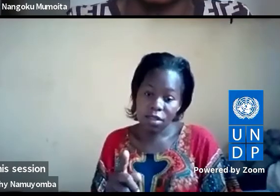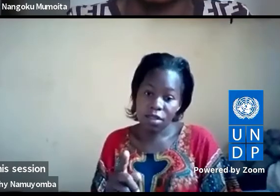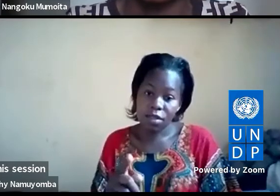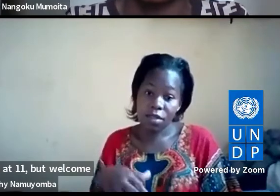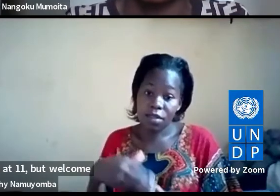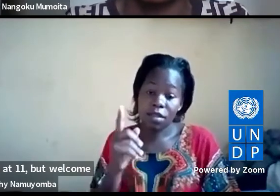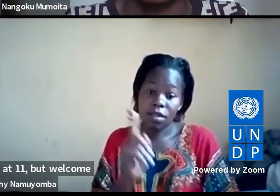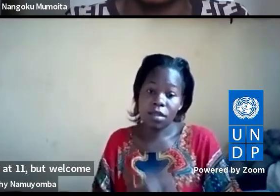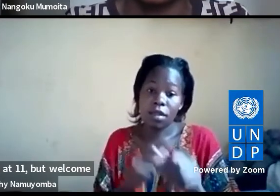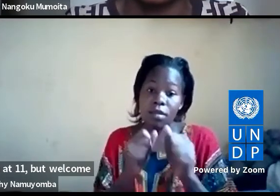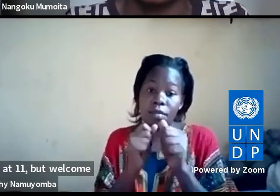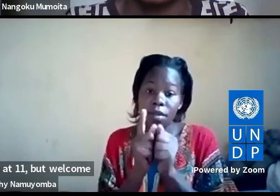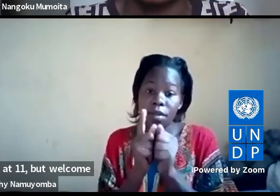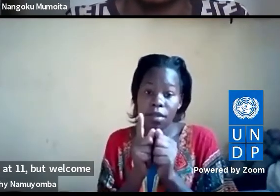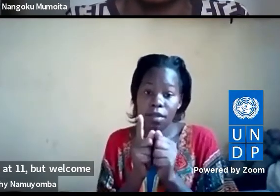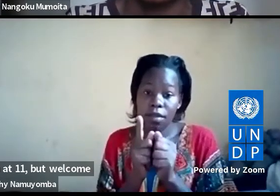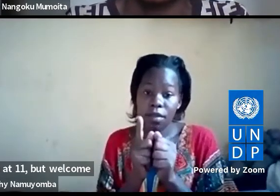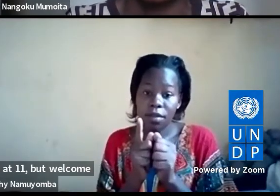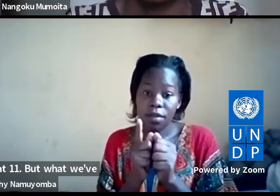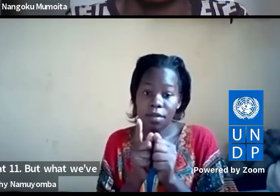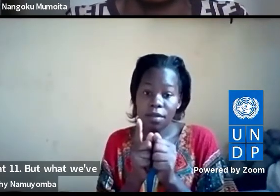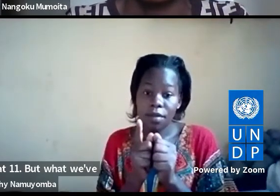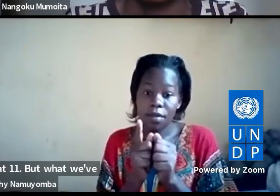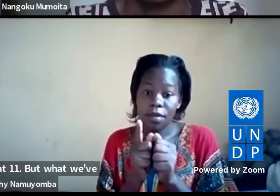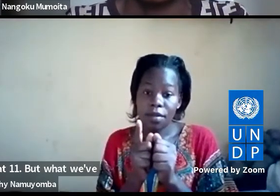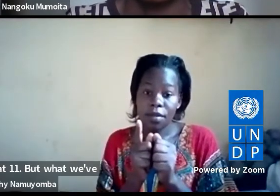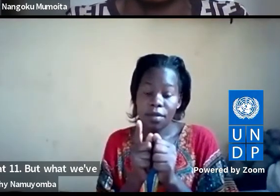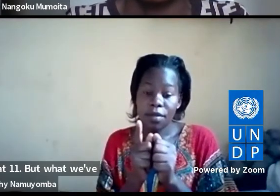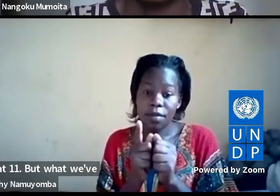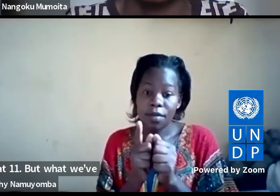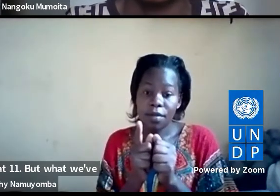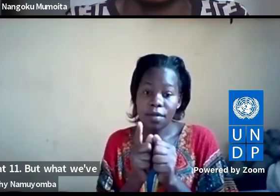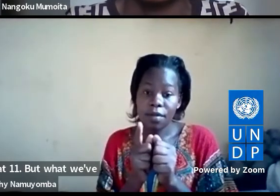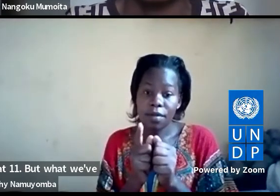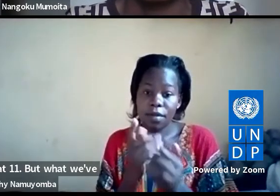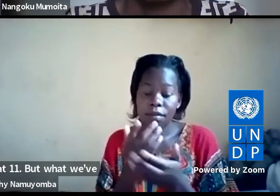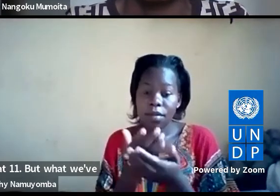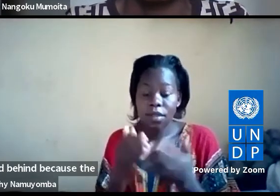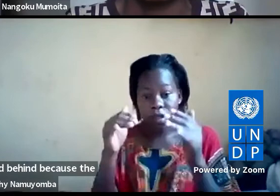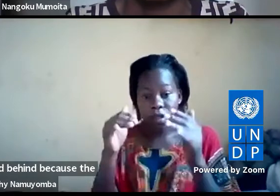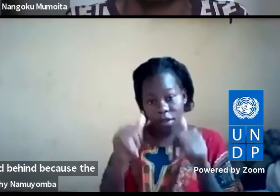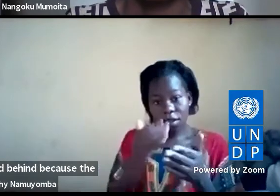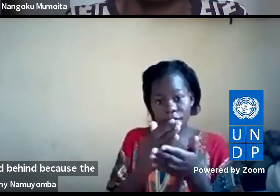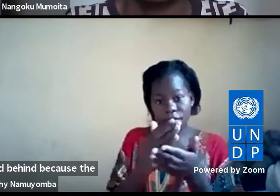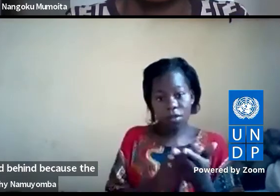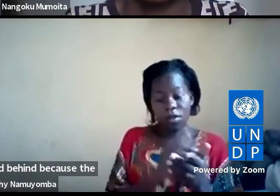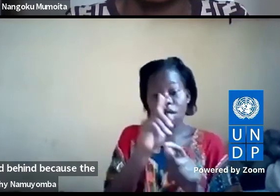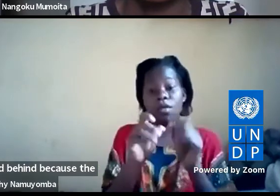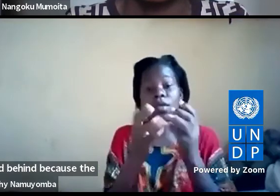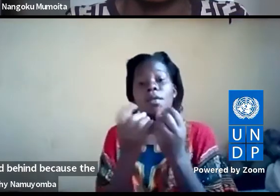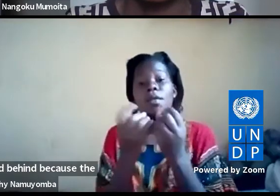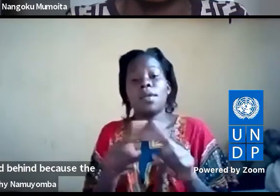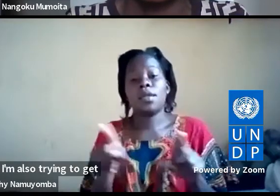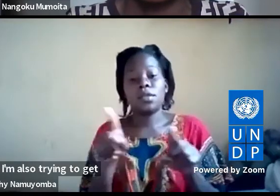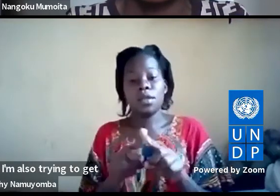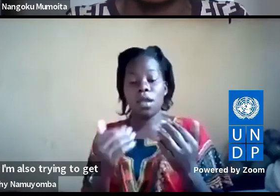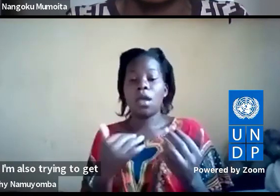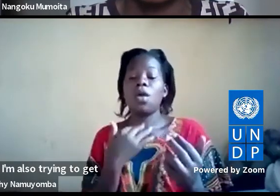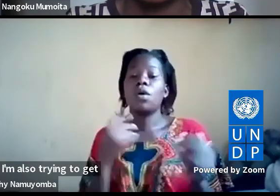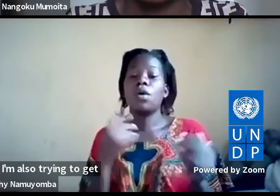what we've done in the past is we've stayed behind because the questions have been too many. But I'm also trying to get Don back on. Don had